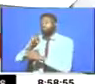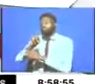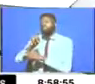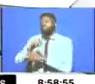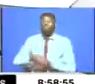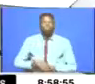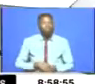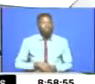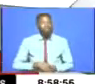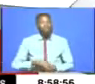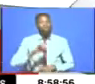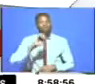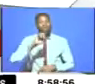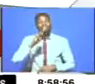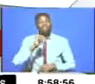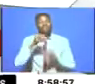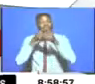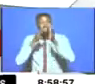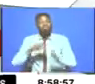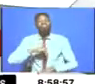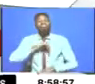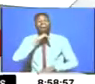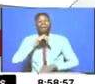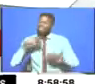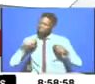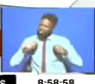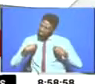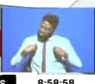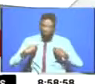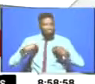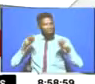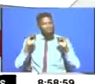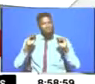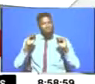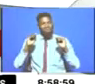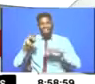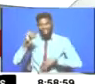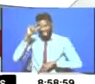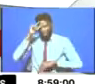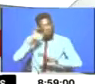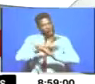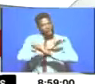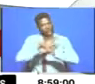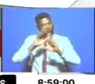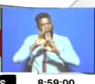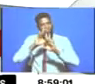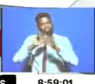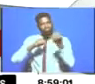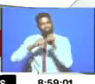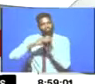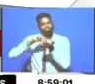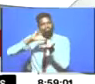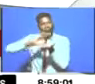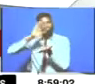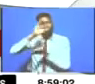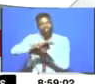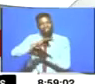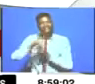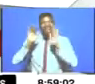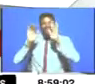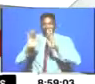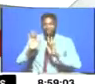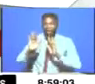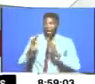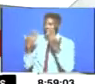ODM leader Raila Odinga has denied that the government is bankrolling his presidential campaign, as claimed by Deputy President